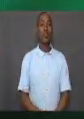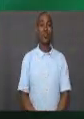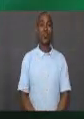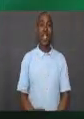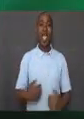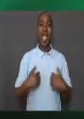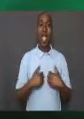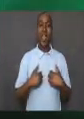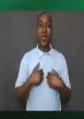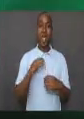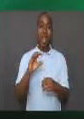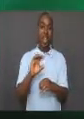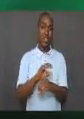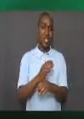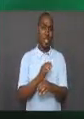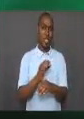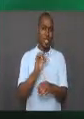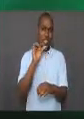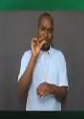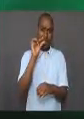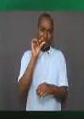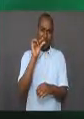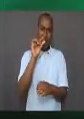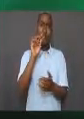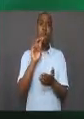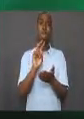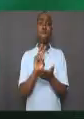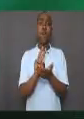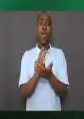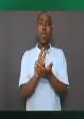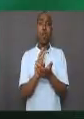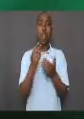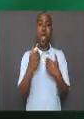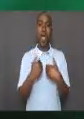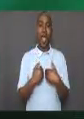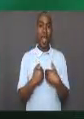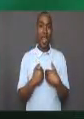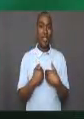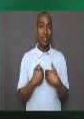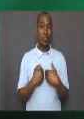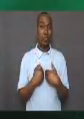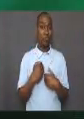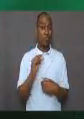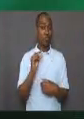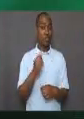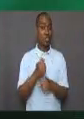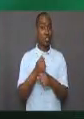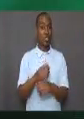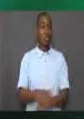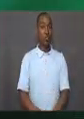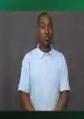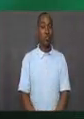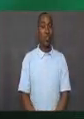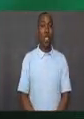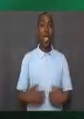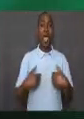Animal cells have small vacuoles and may have many of them.